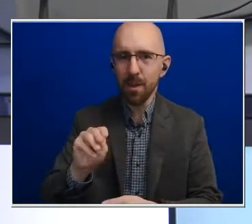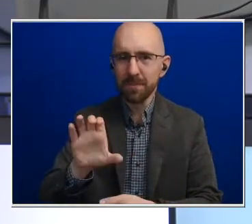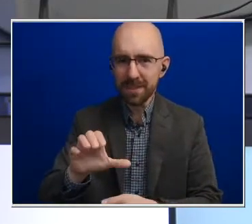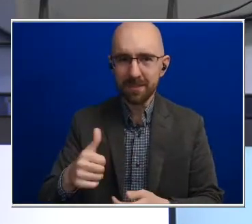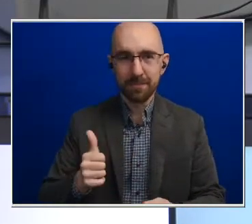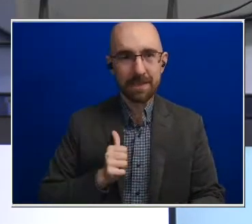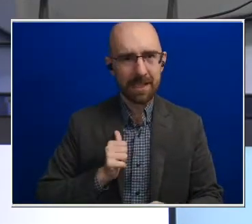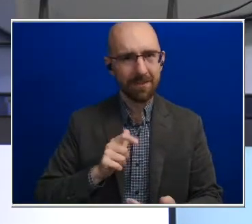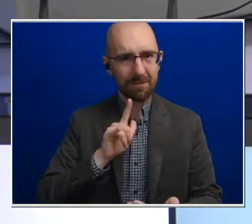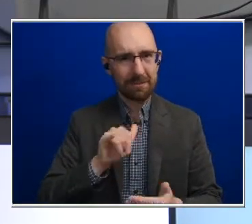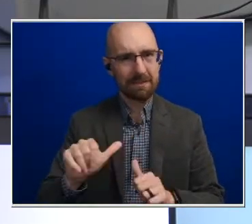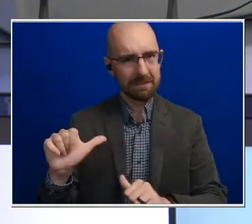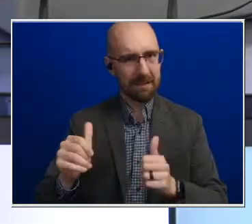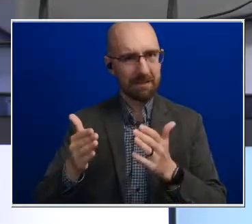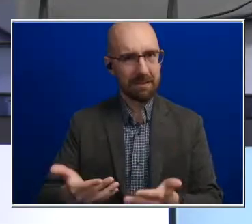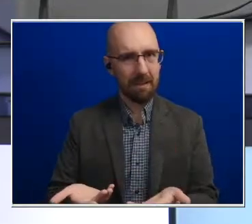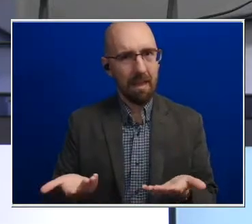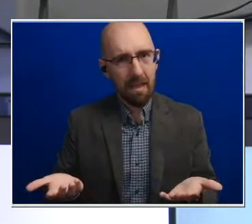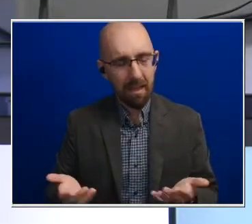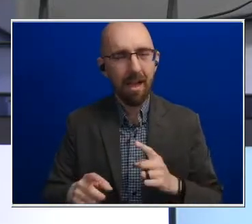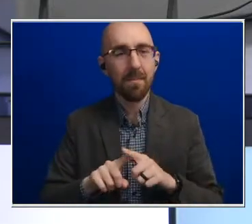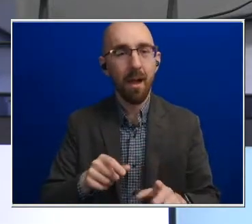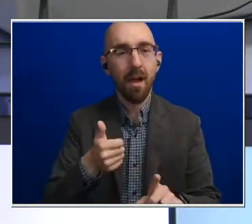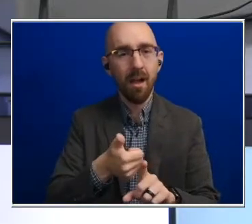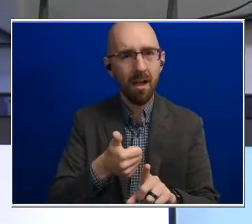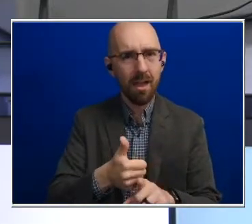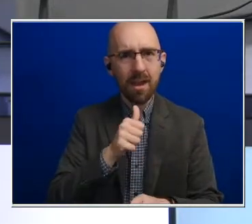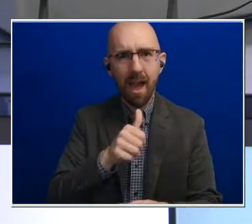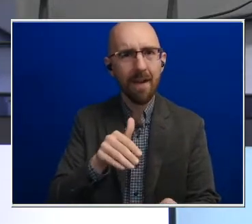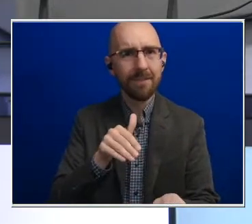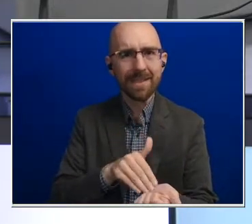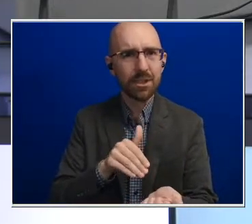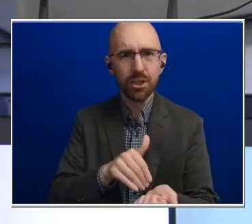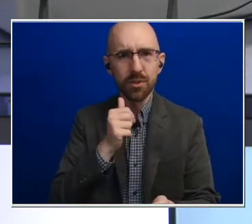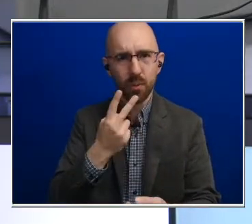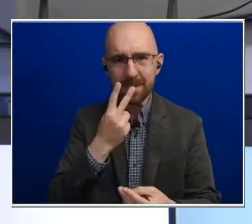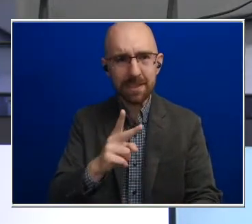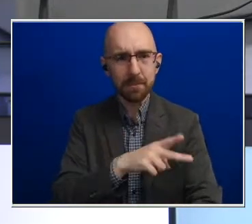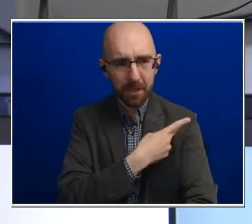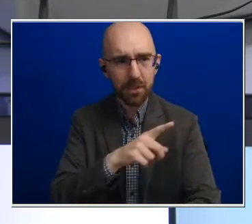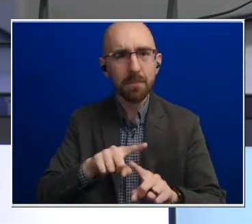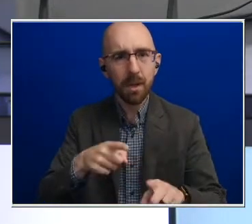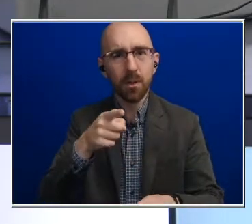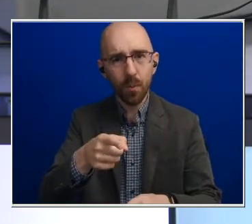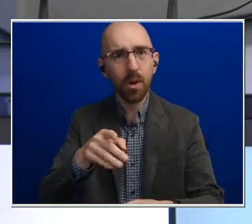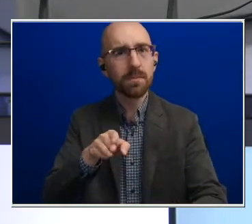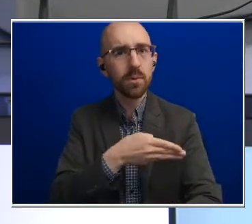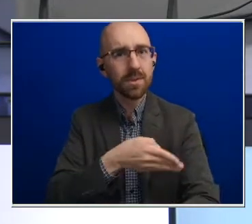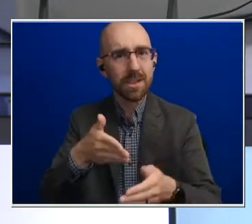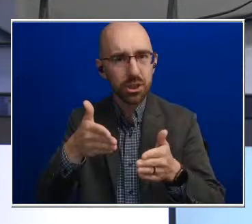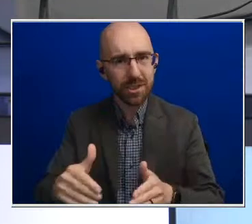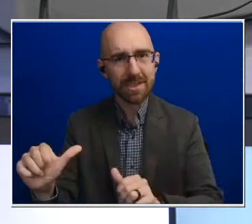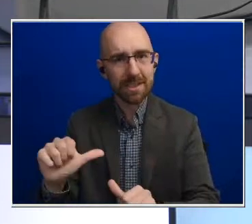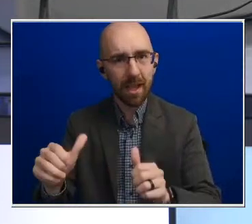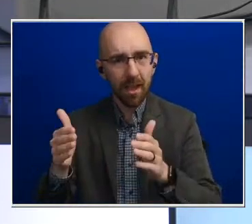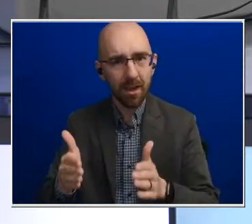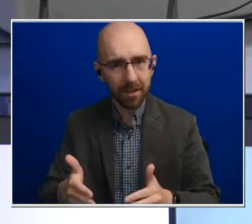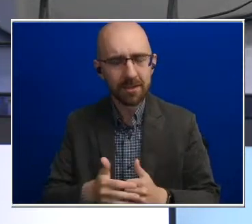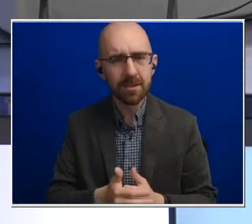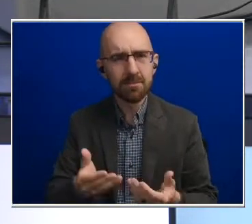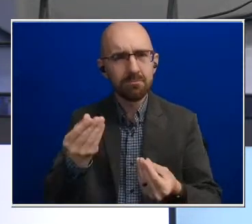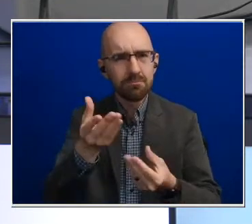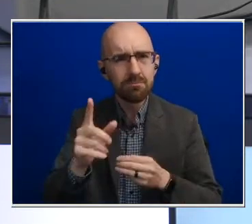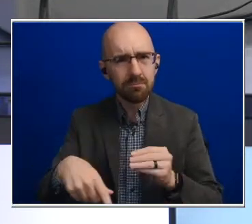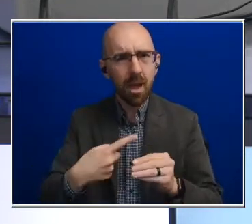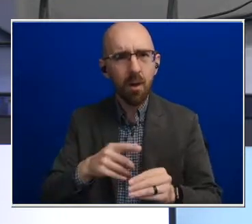not. But Dr. Lepping, you are not a physician. You don't see patients, but you are a musician scientist. Tell us about your background